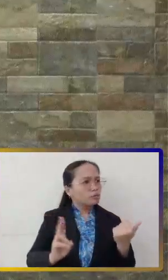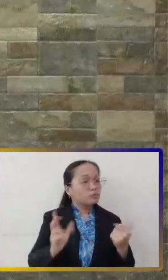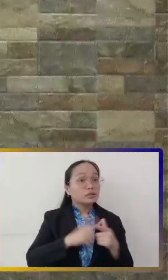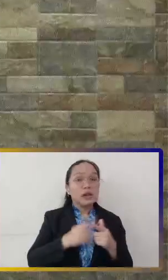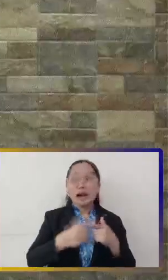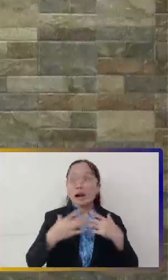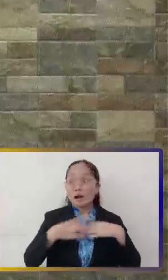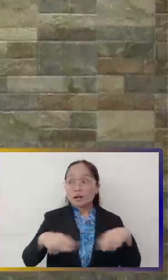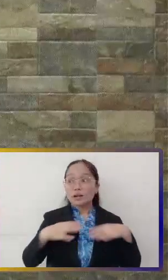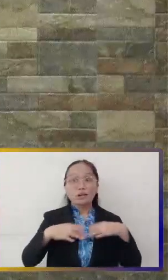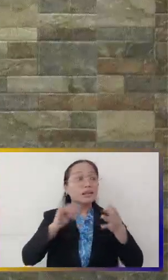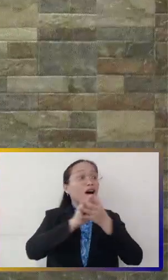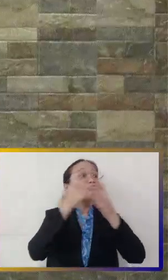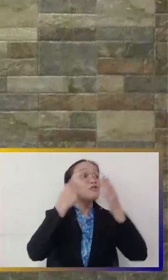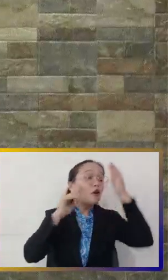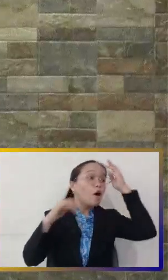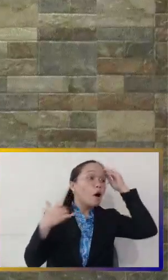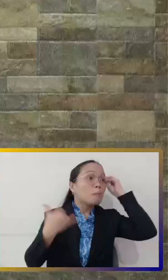damit na pang laro.